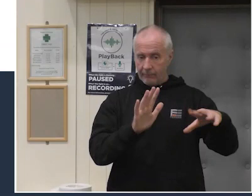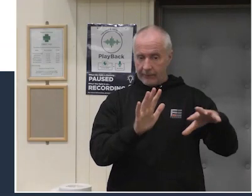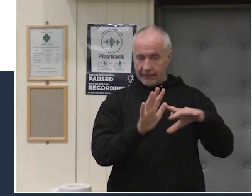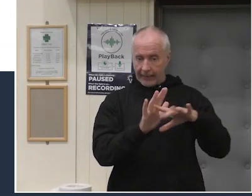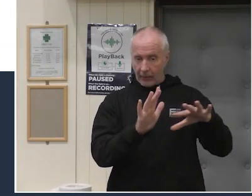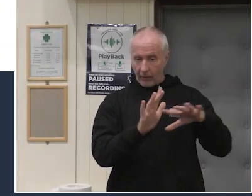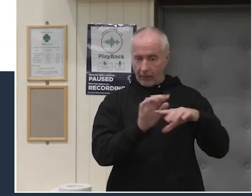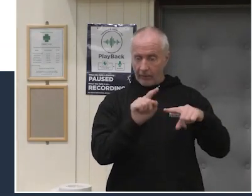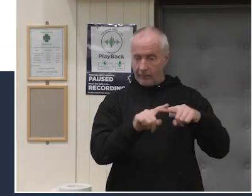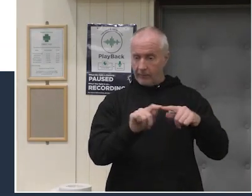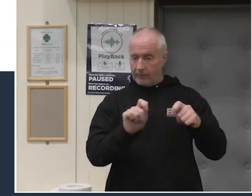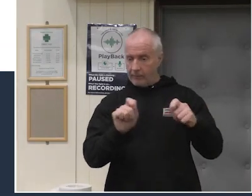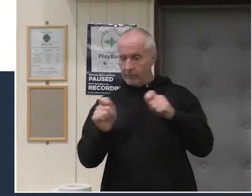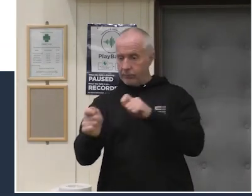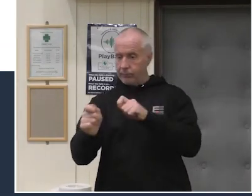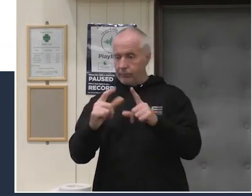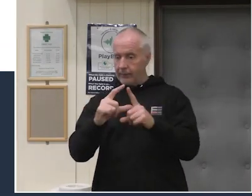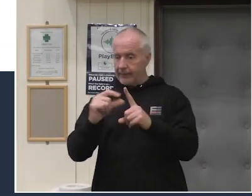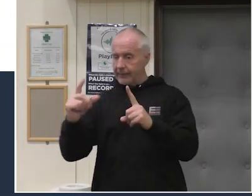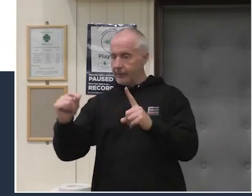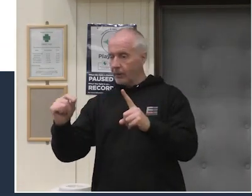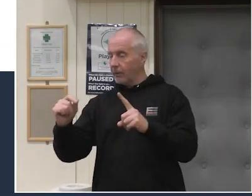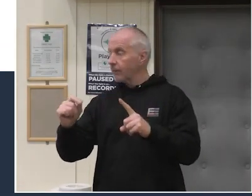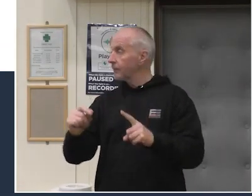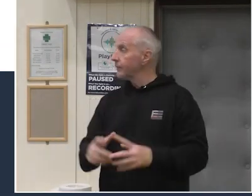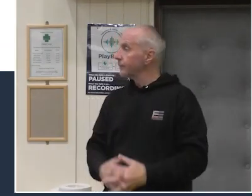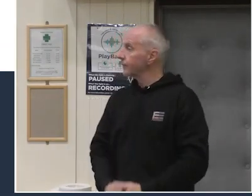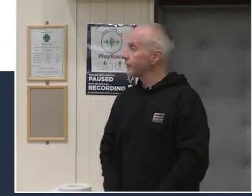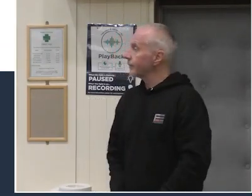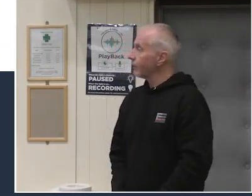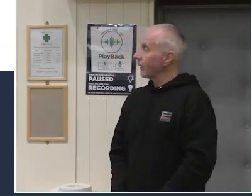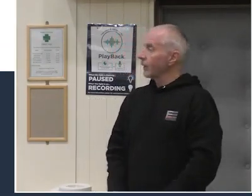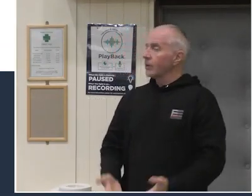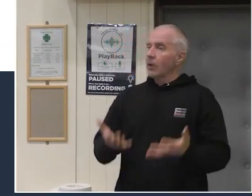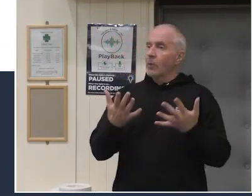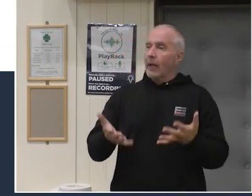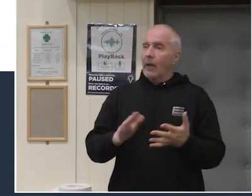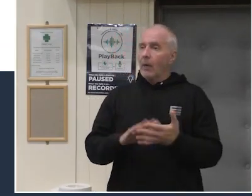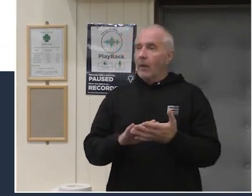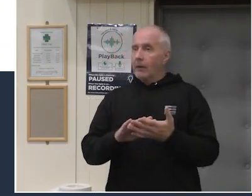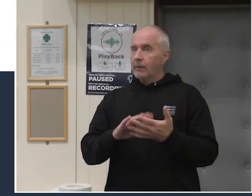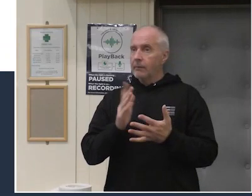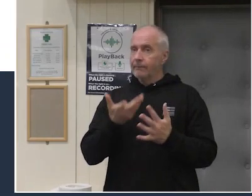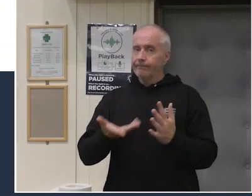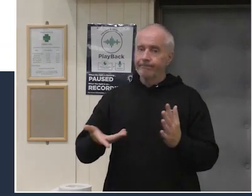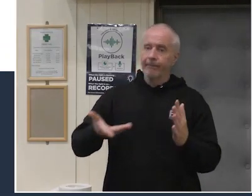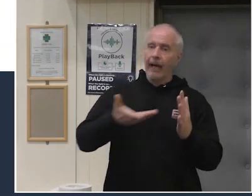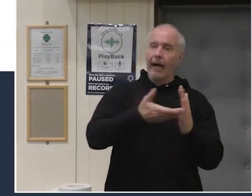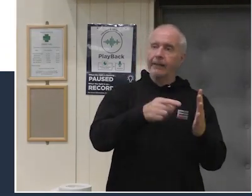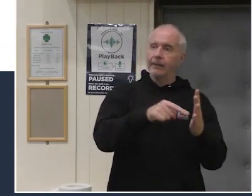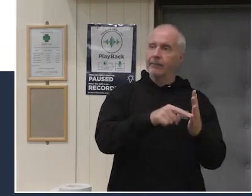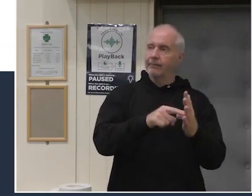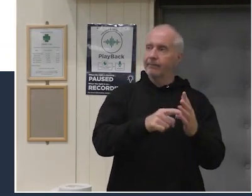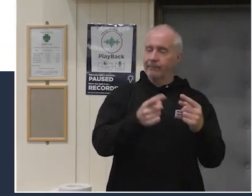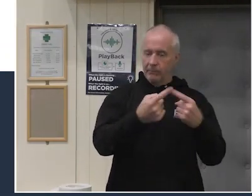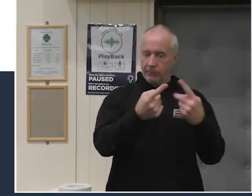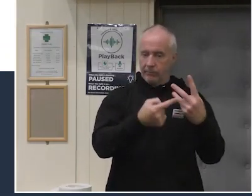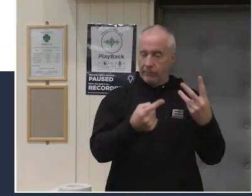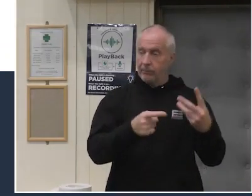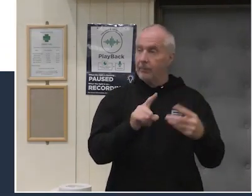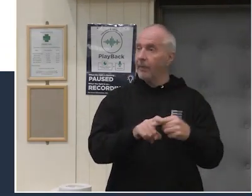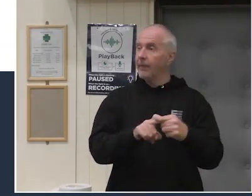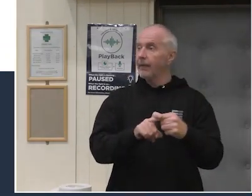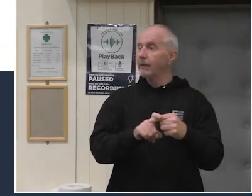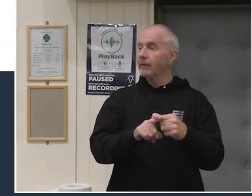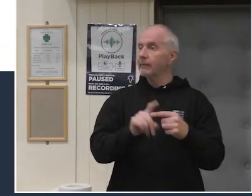and then we do our digital filter circuit. So what we now do is we add some parameters in, and it spits out